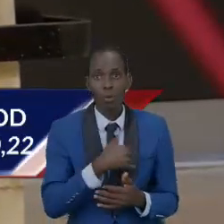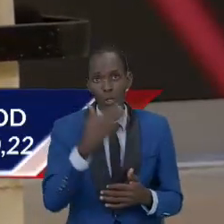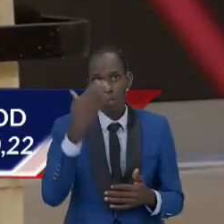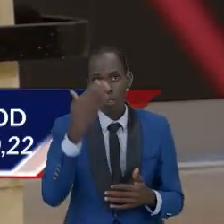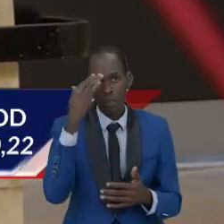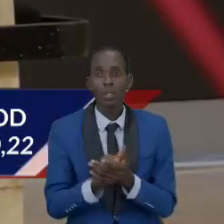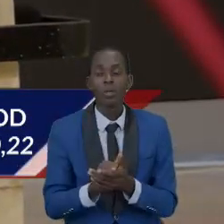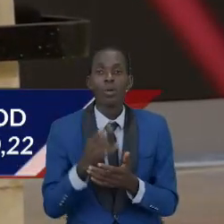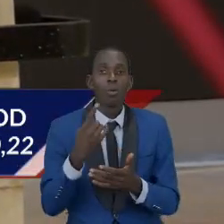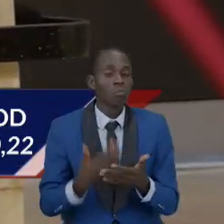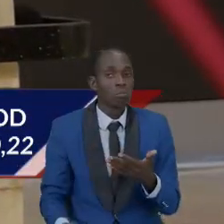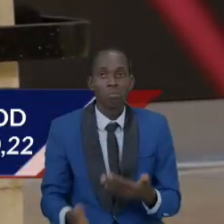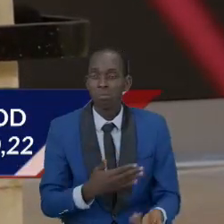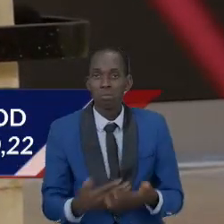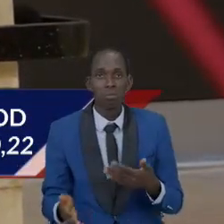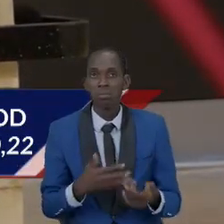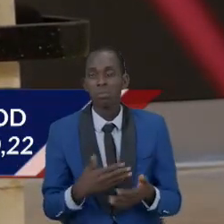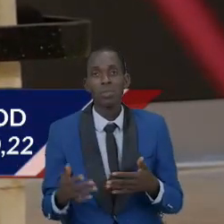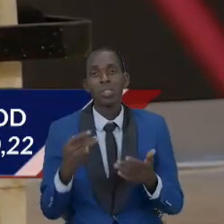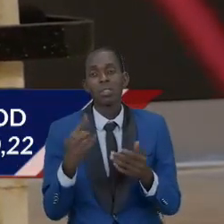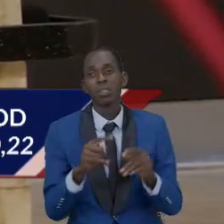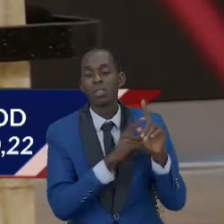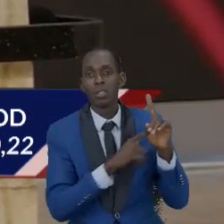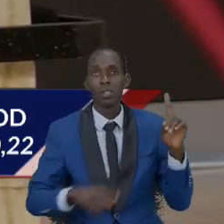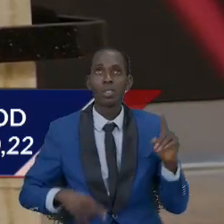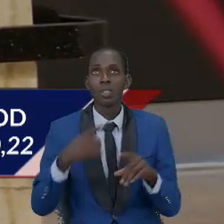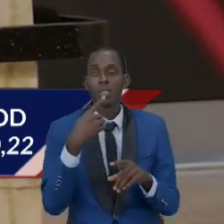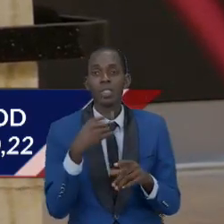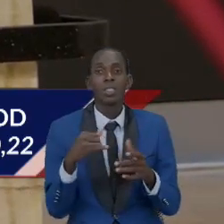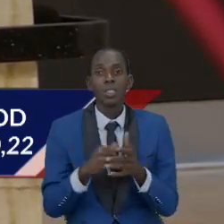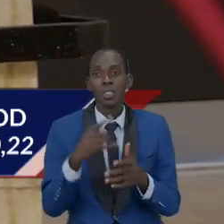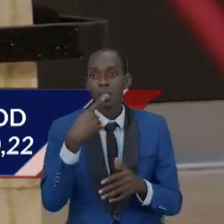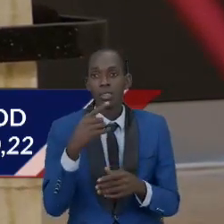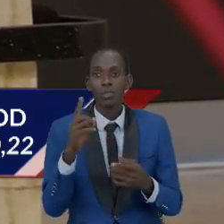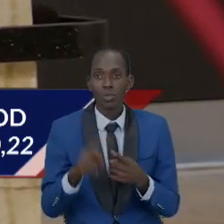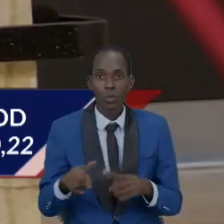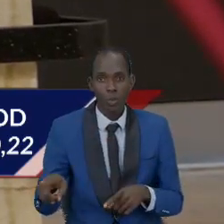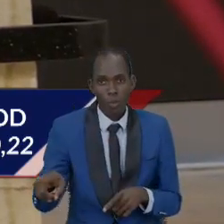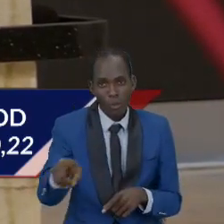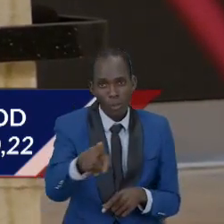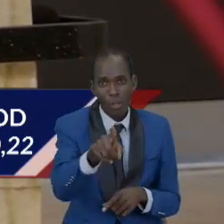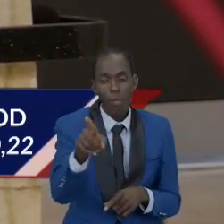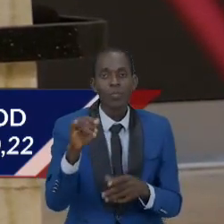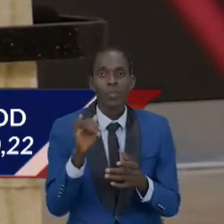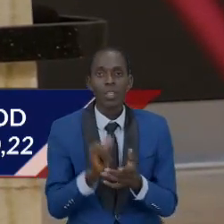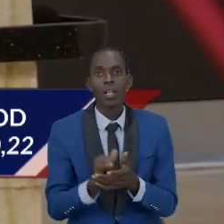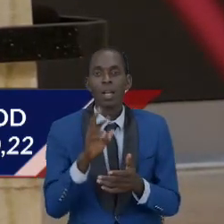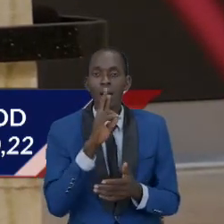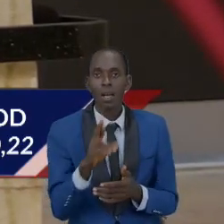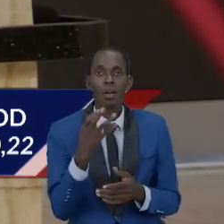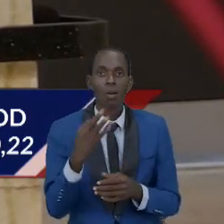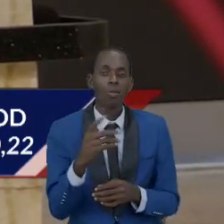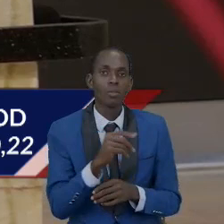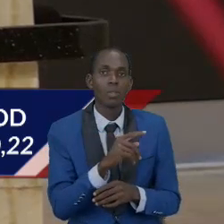what things soever the law saith, it said to them who are under the law,